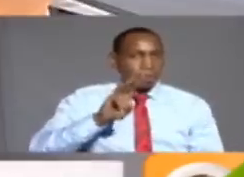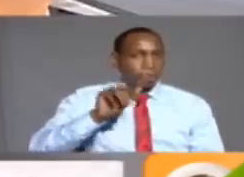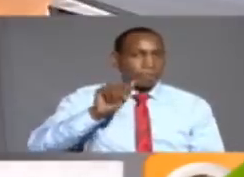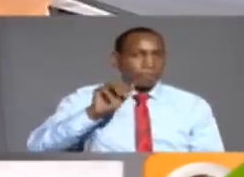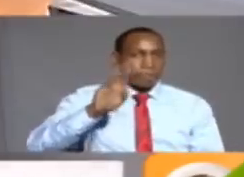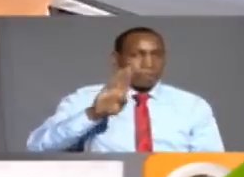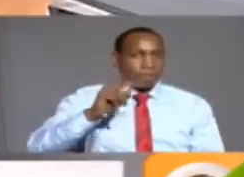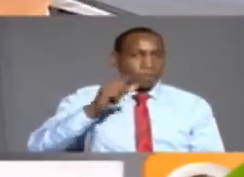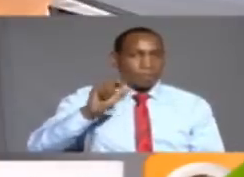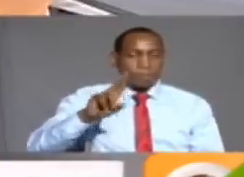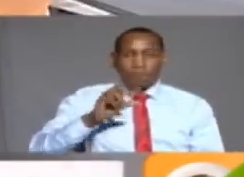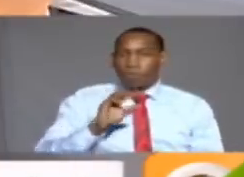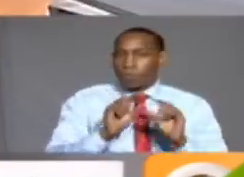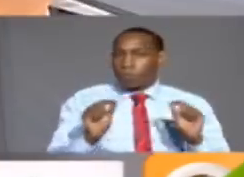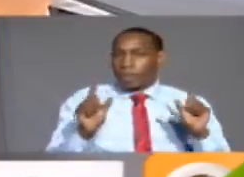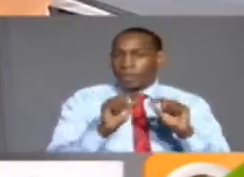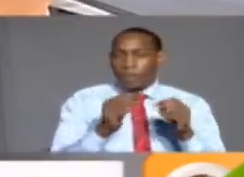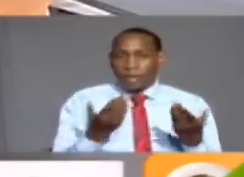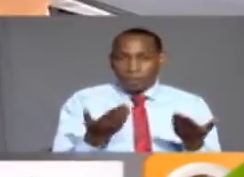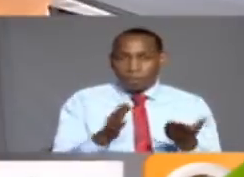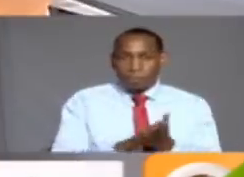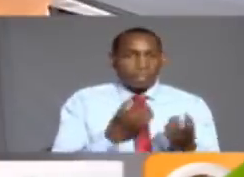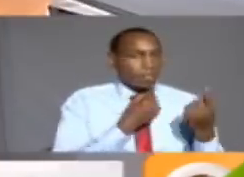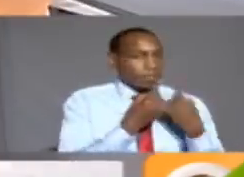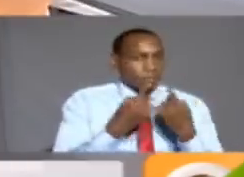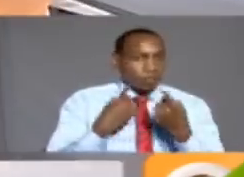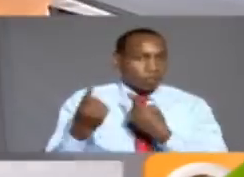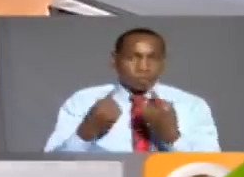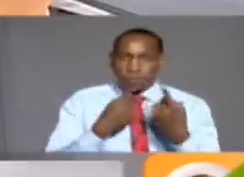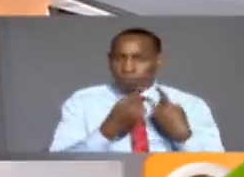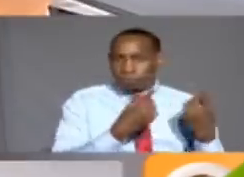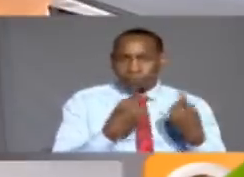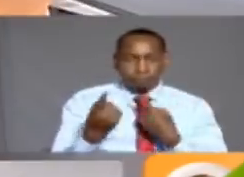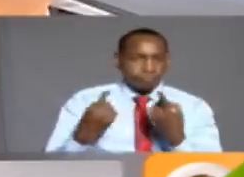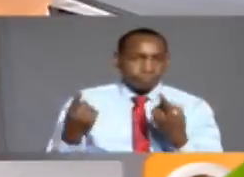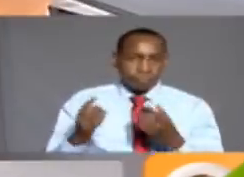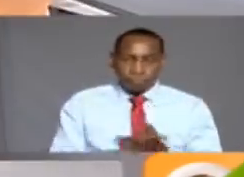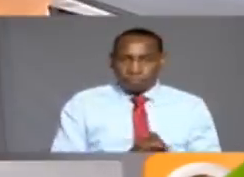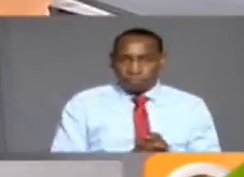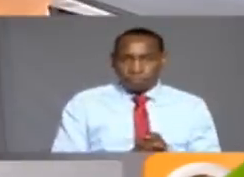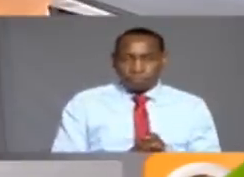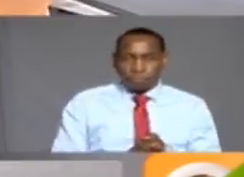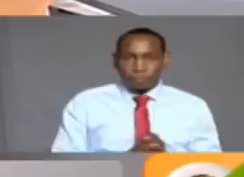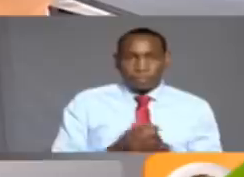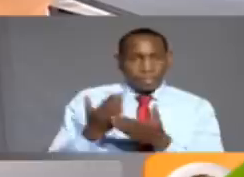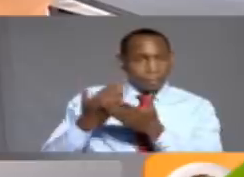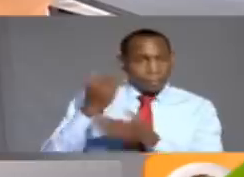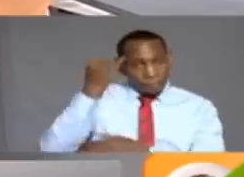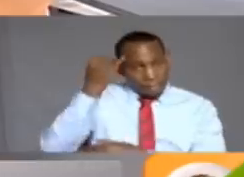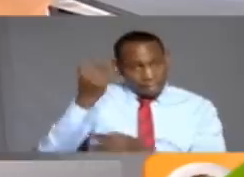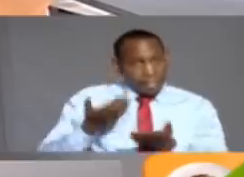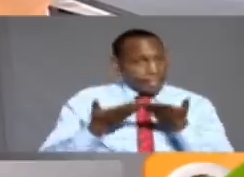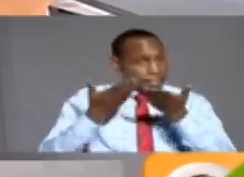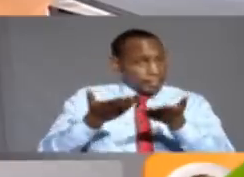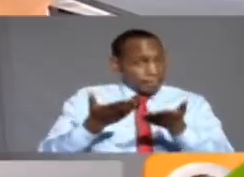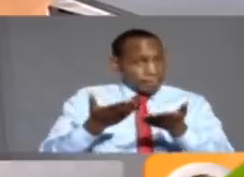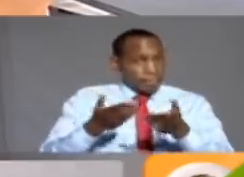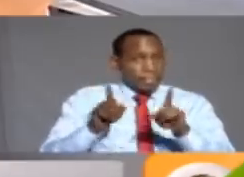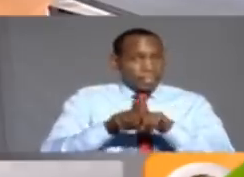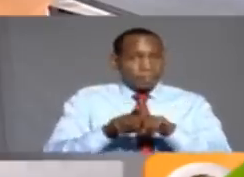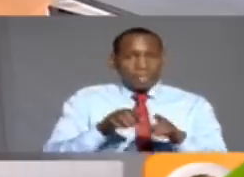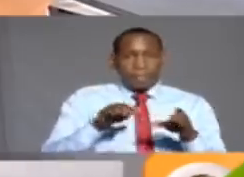No, that's one side of the handshake. We were told it's about two people. I actually made the point that the people who are going around, even from